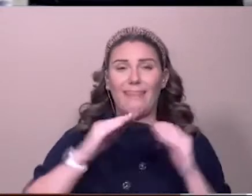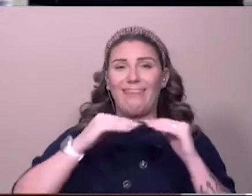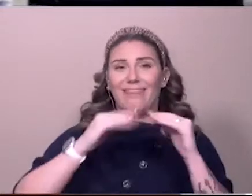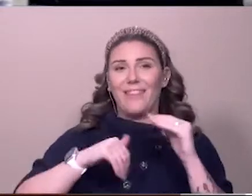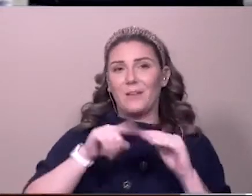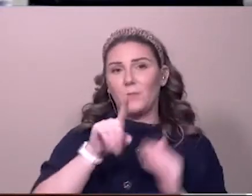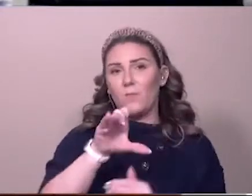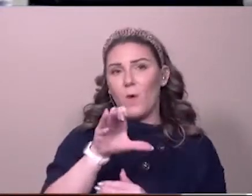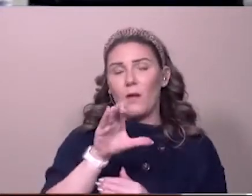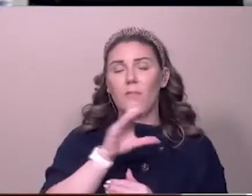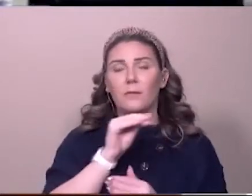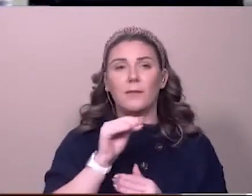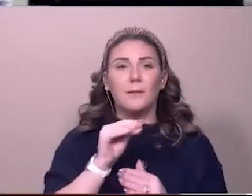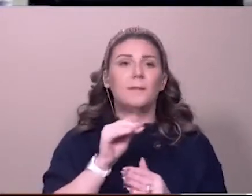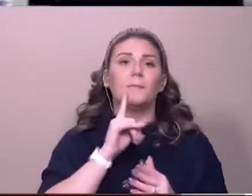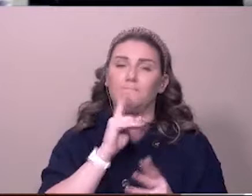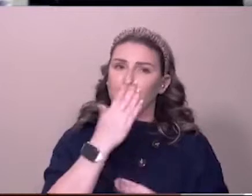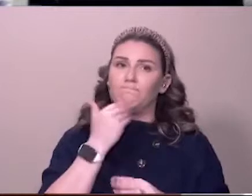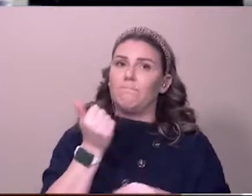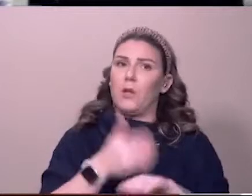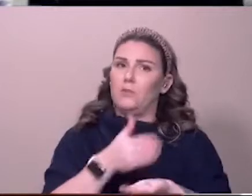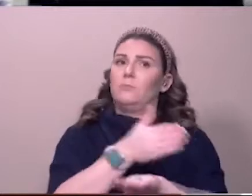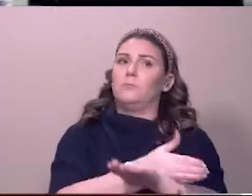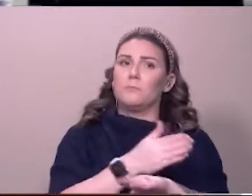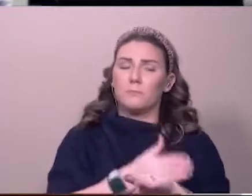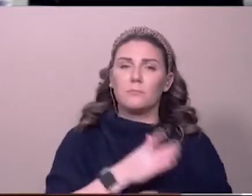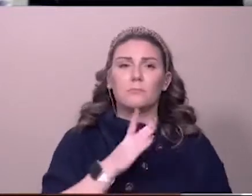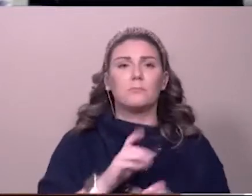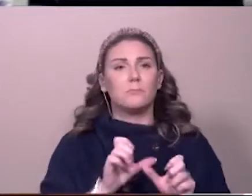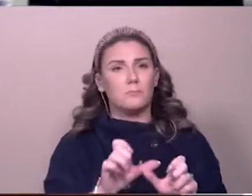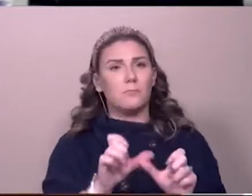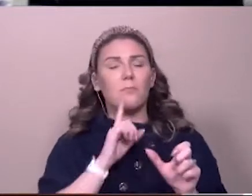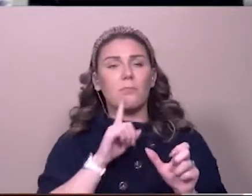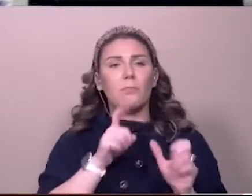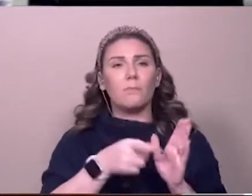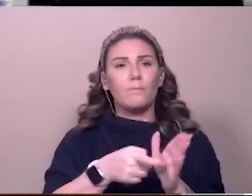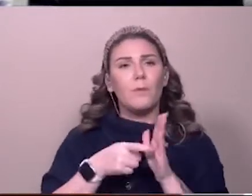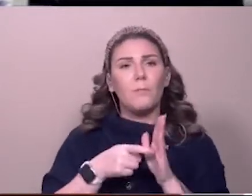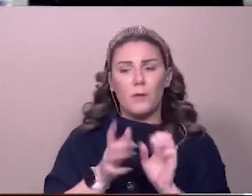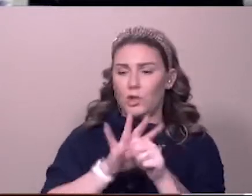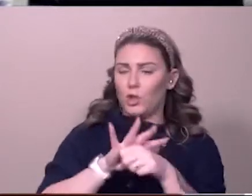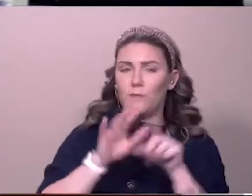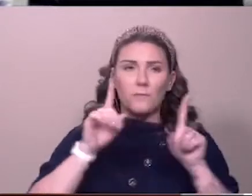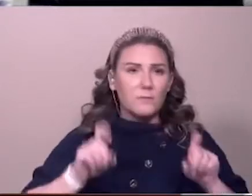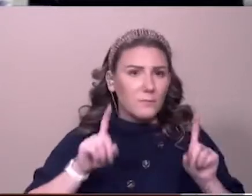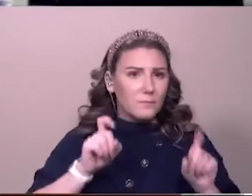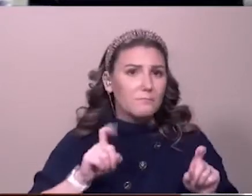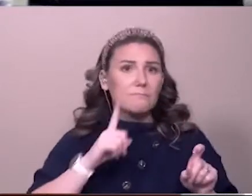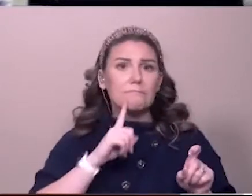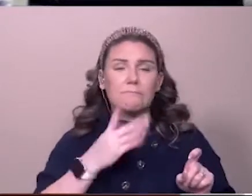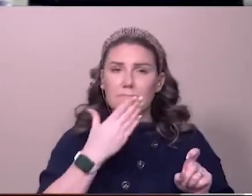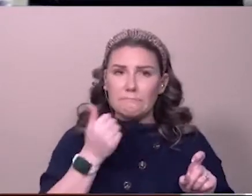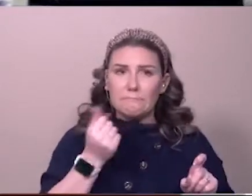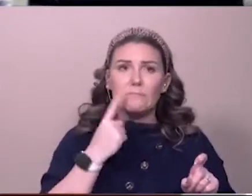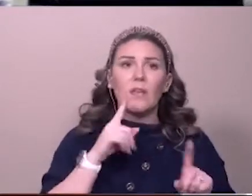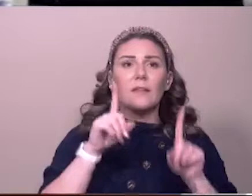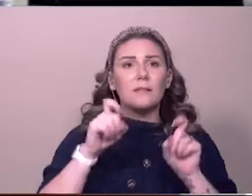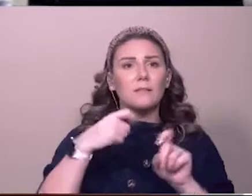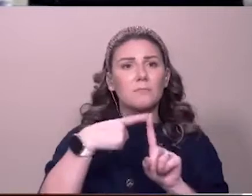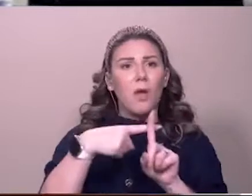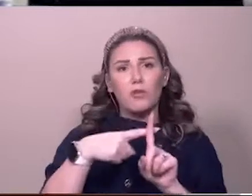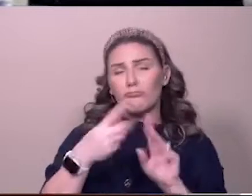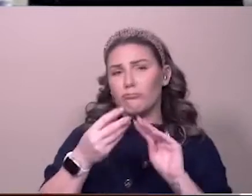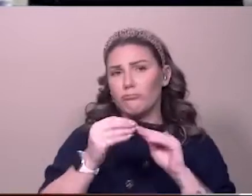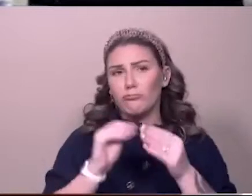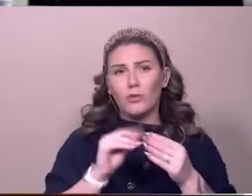continue to trend in a better direction. Our demand for COVID testing has eased some, and our test positivity rate, we're seeing a